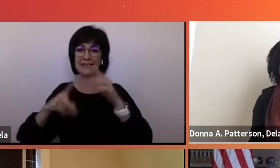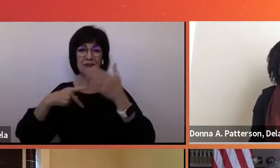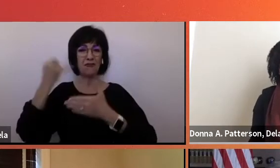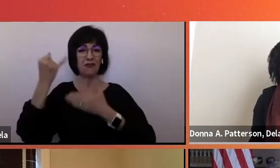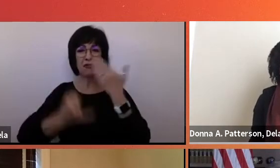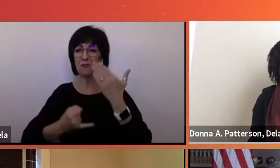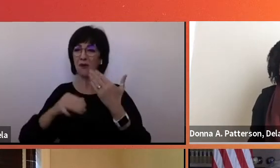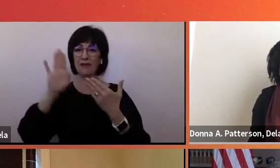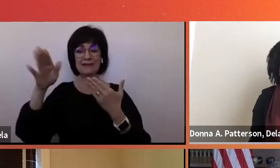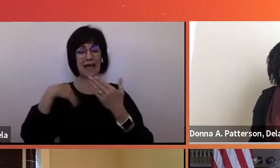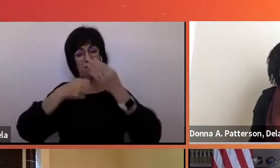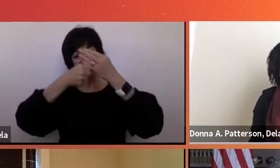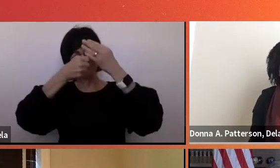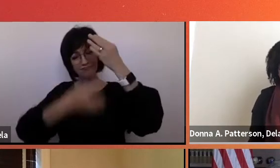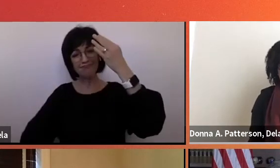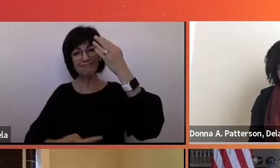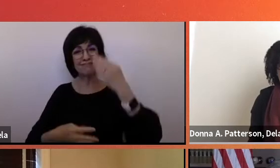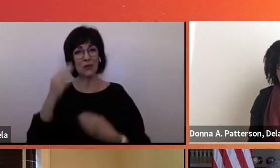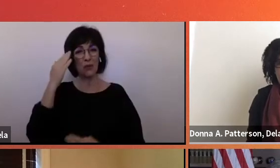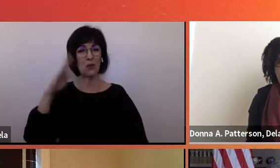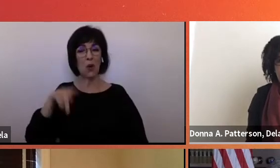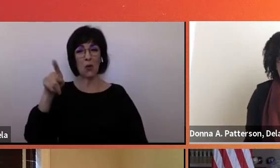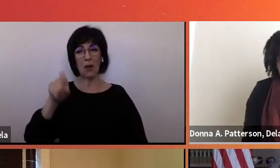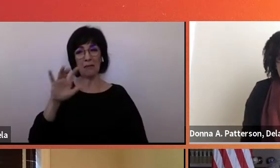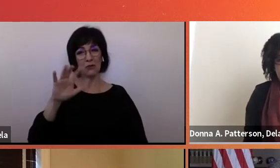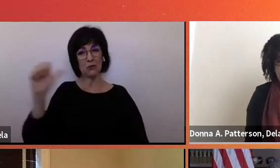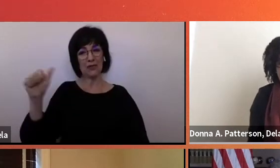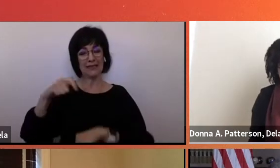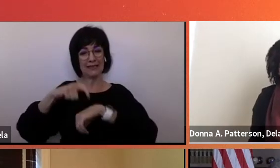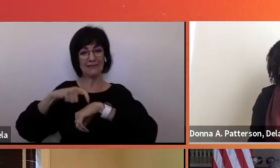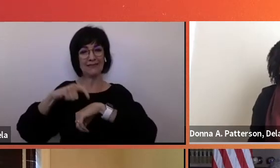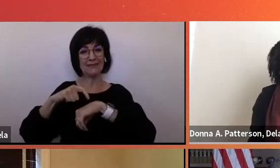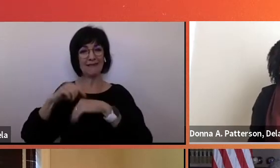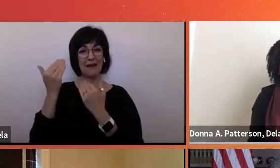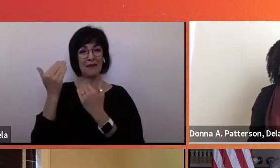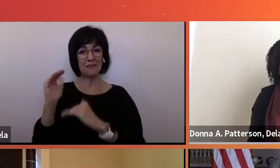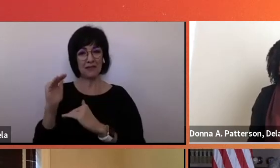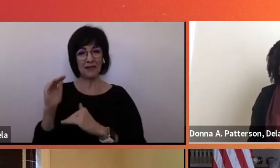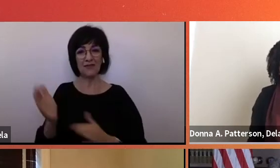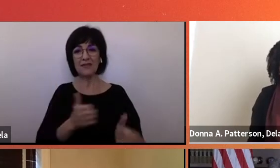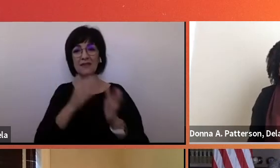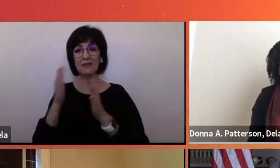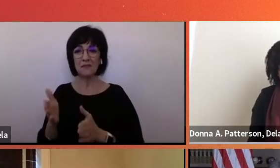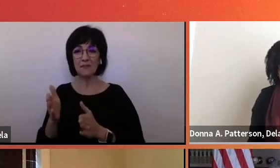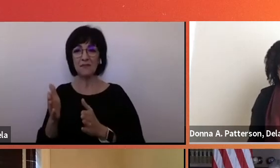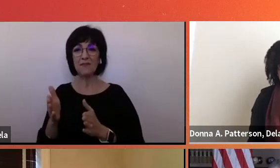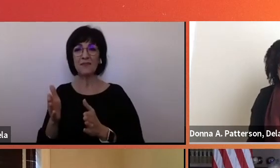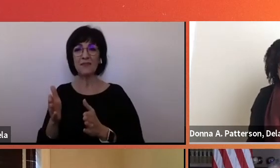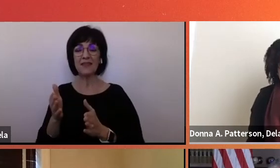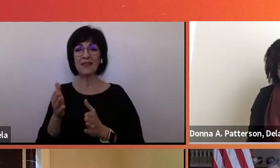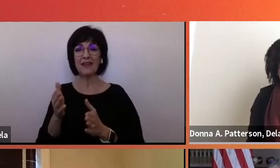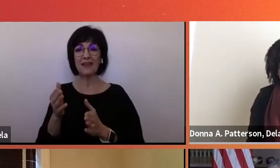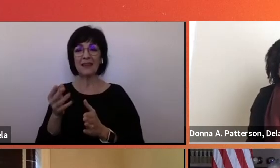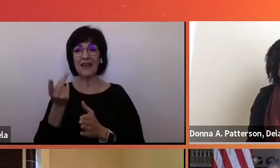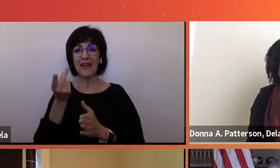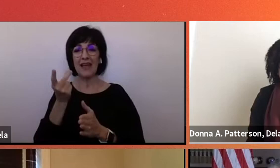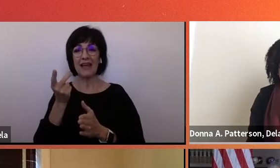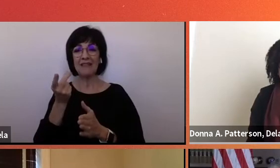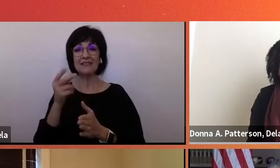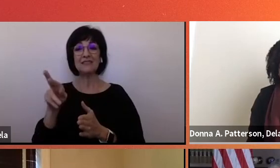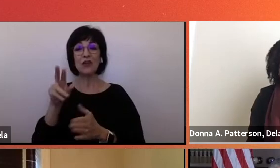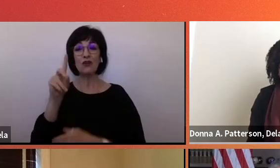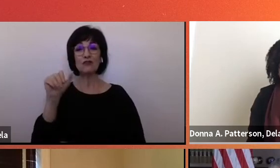through them all, and I know he has to leave. And Dr. David Young, who's the executive director of the Delaware Historical Society, to